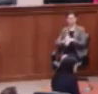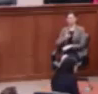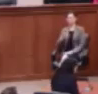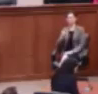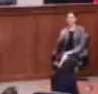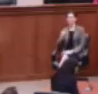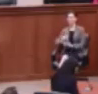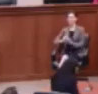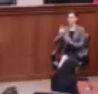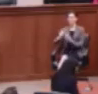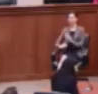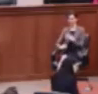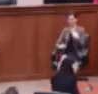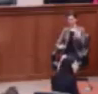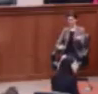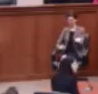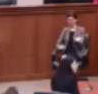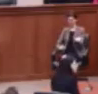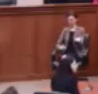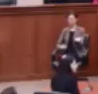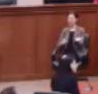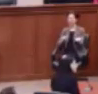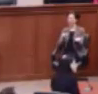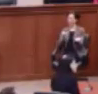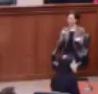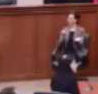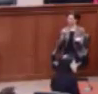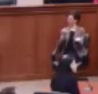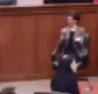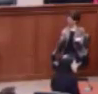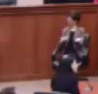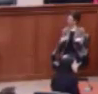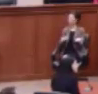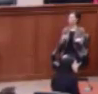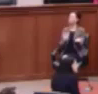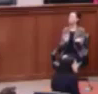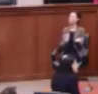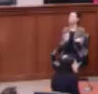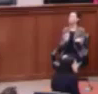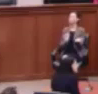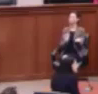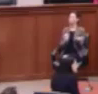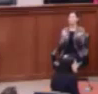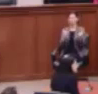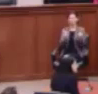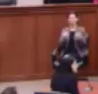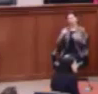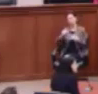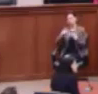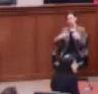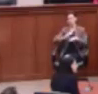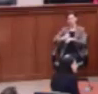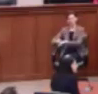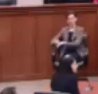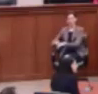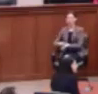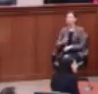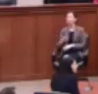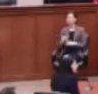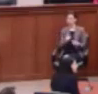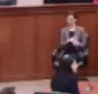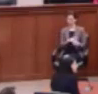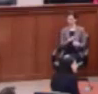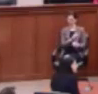CNA program. And that's just one of many that we're putting in place. The other person who's